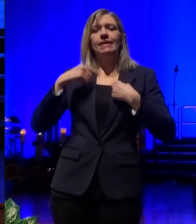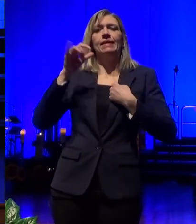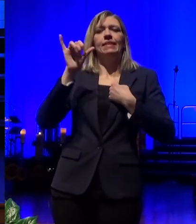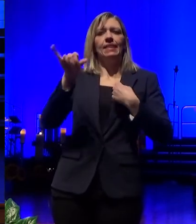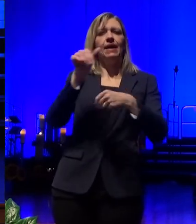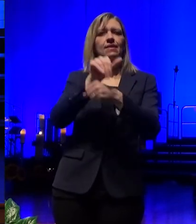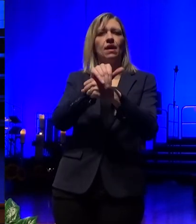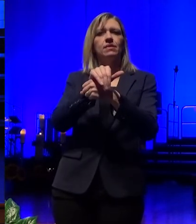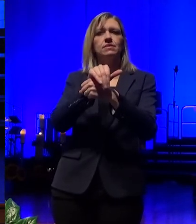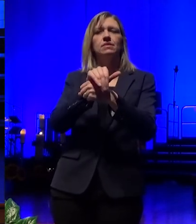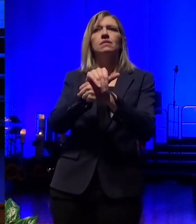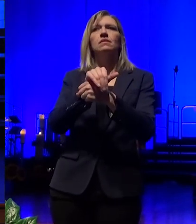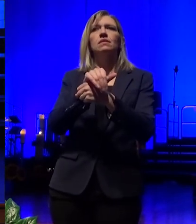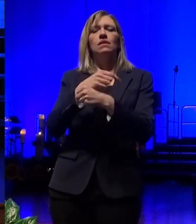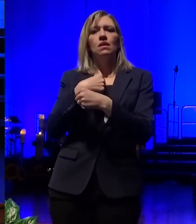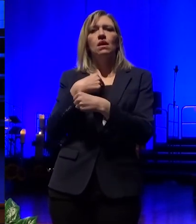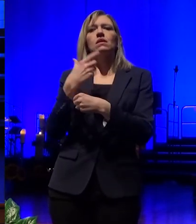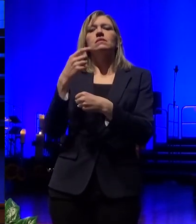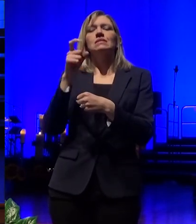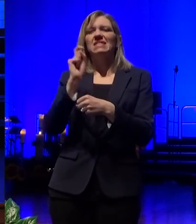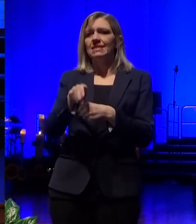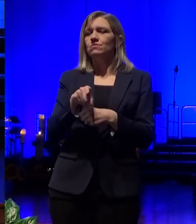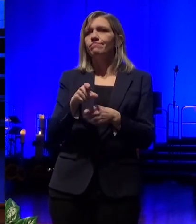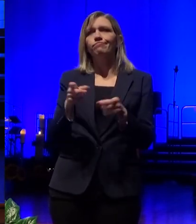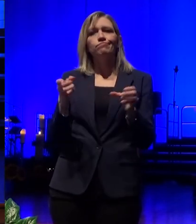night, mine was to go to bed